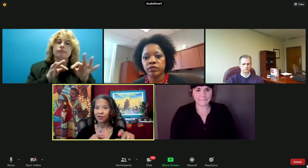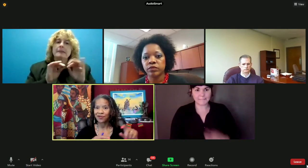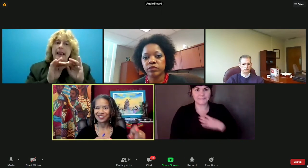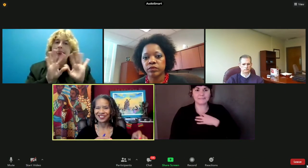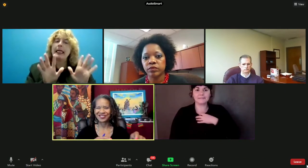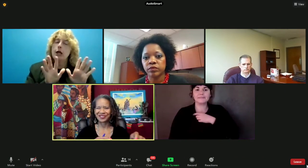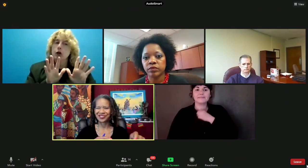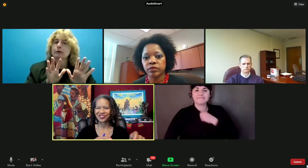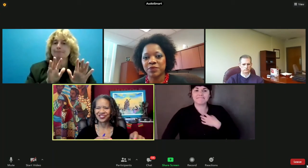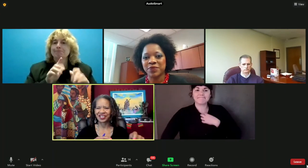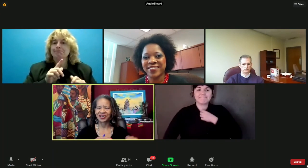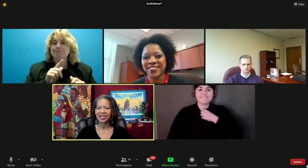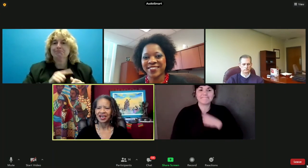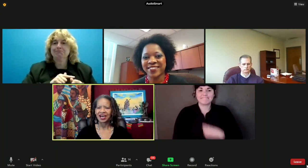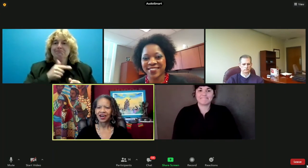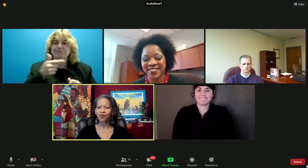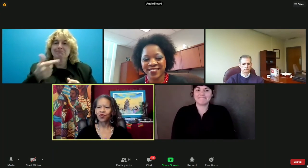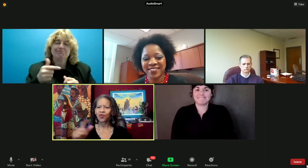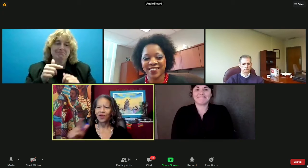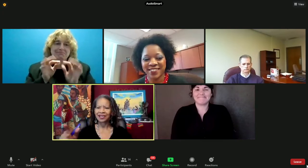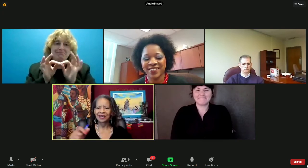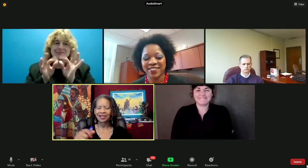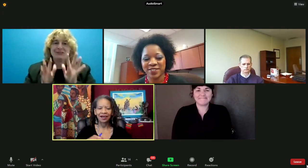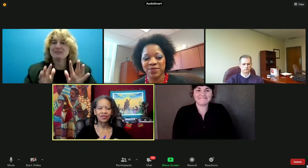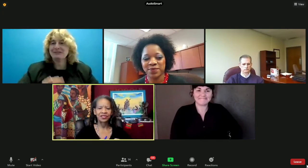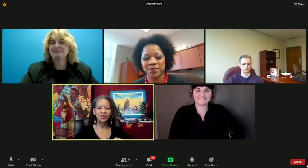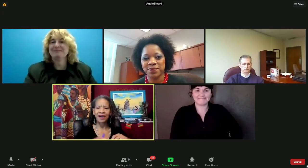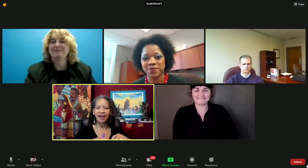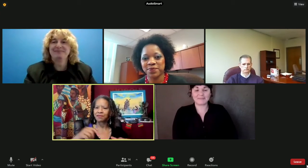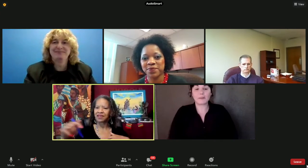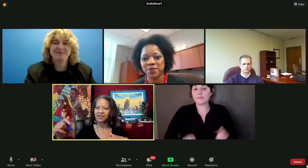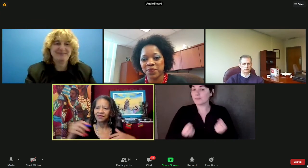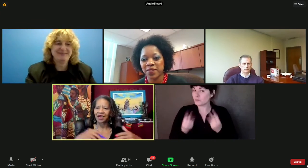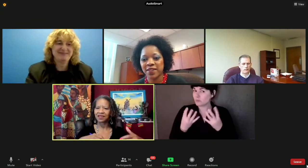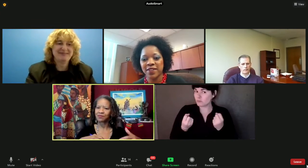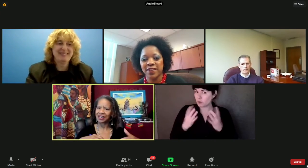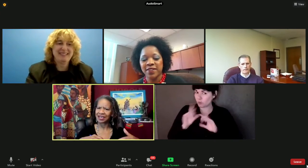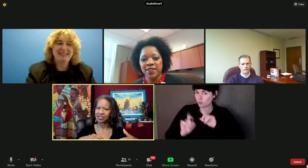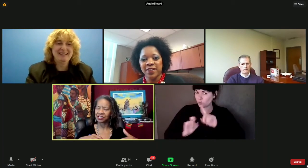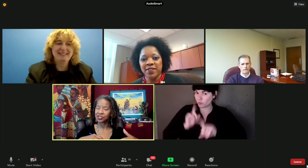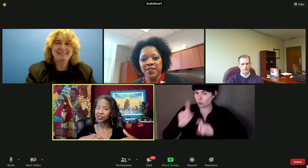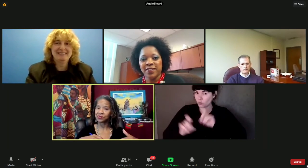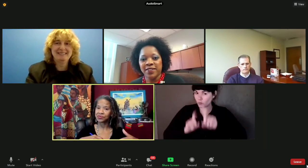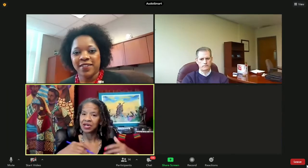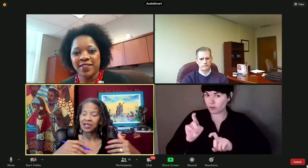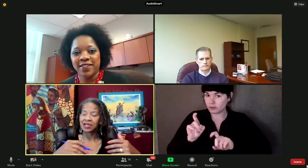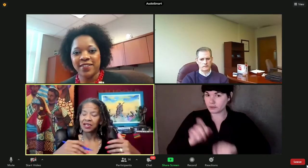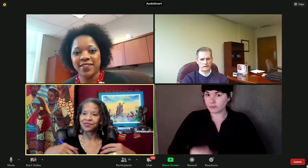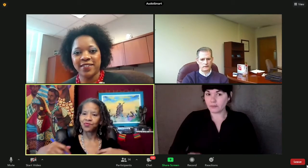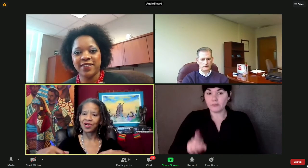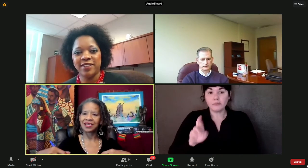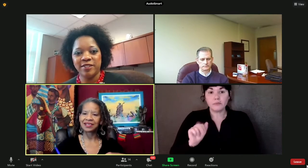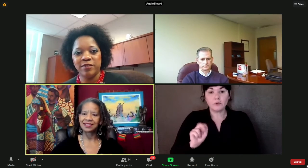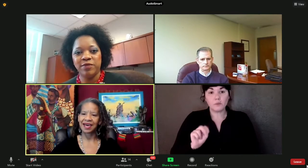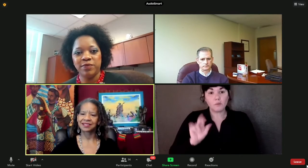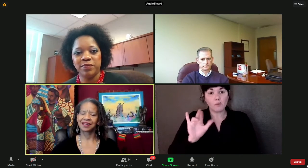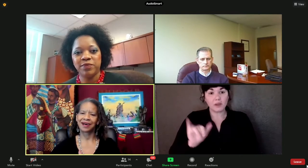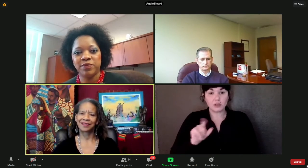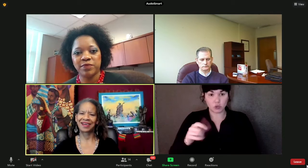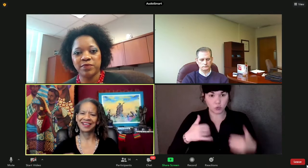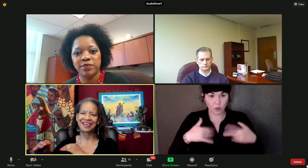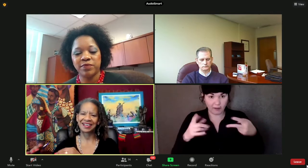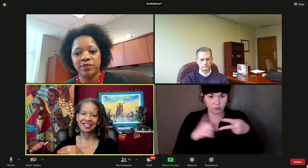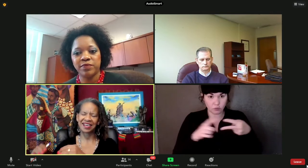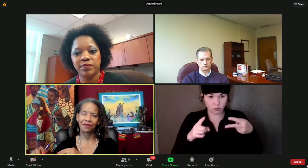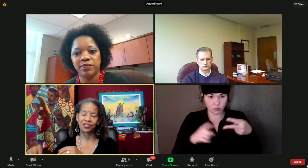of follow-up questions to what you shared. Randy, you have the benefit of kind of being at two levels. One is that,